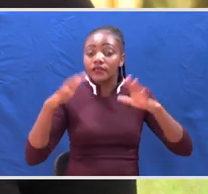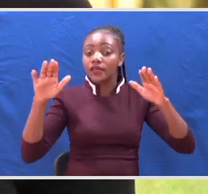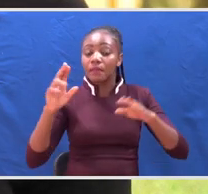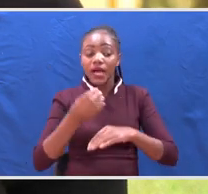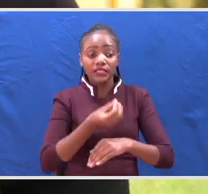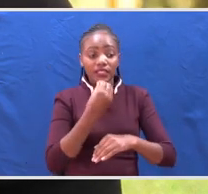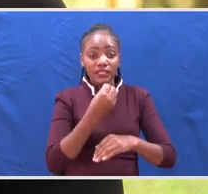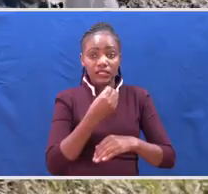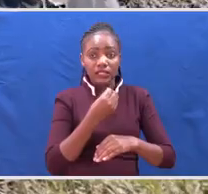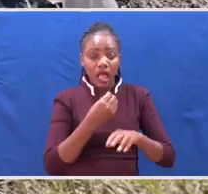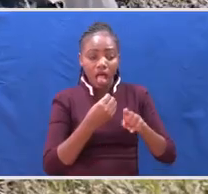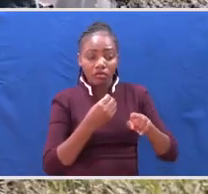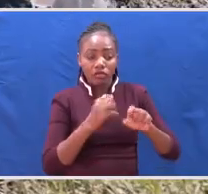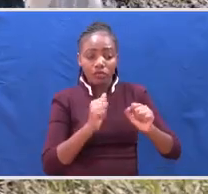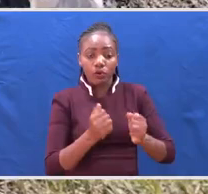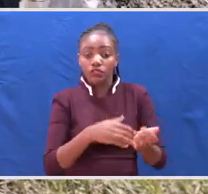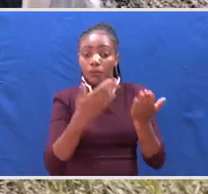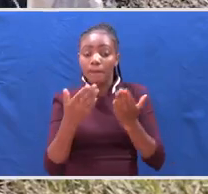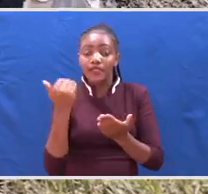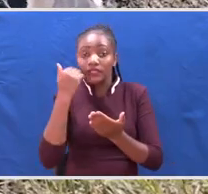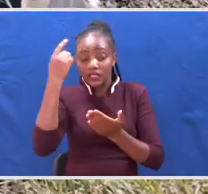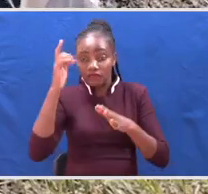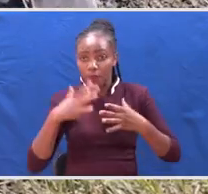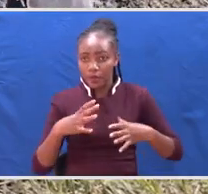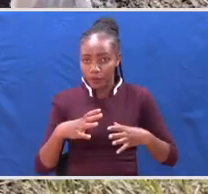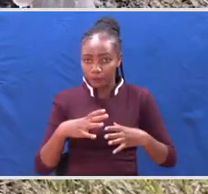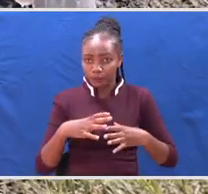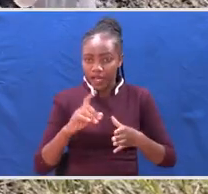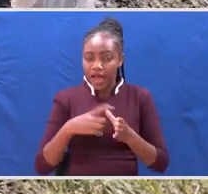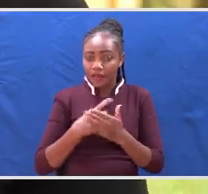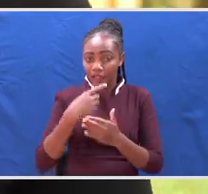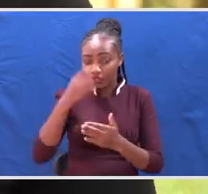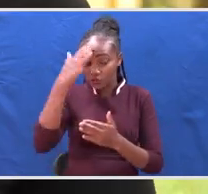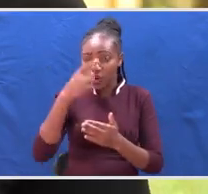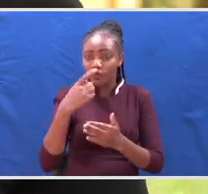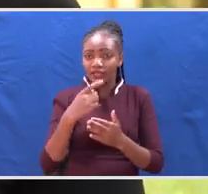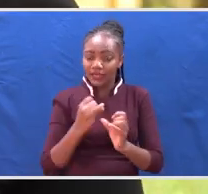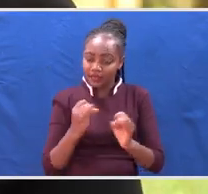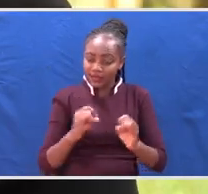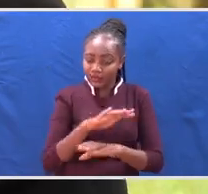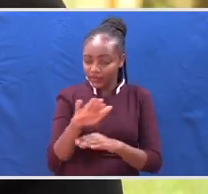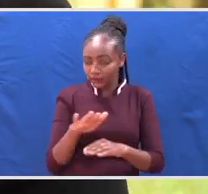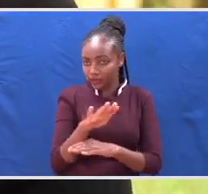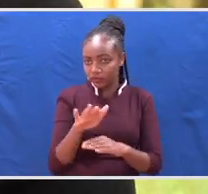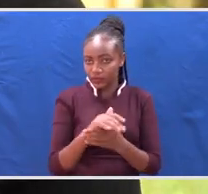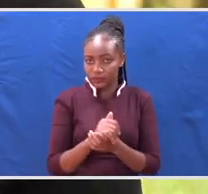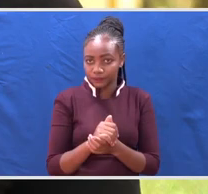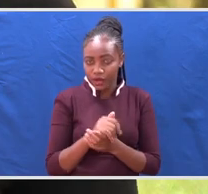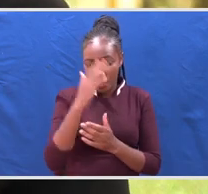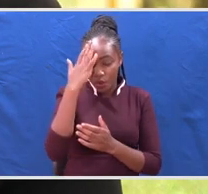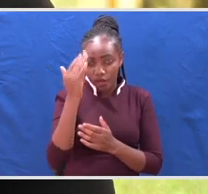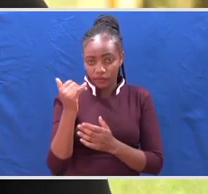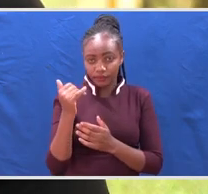to human beings. Therefore, they are our garbage collectors. That's why we refer to them as garbage collectors, because